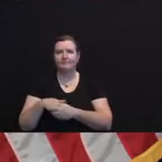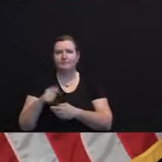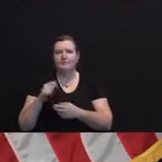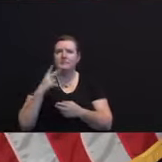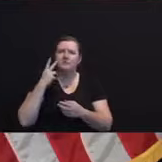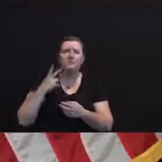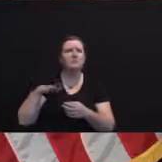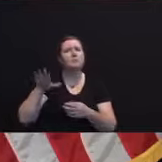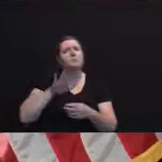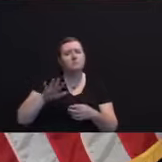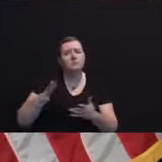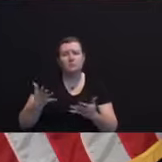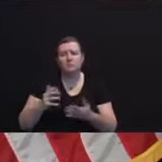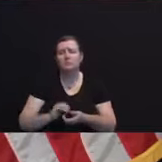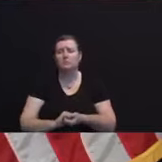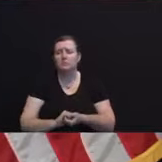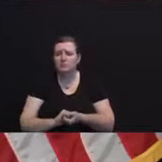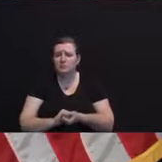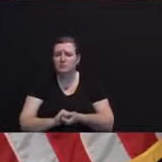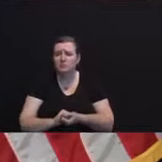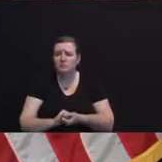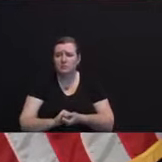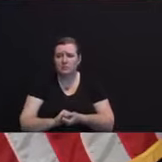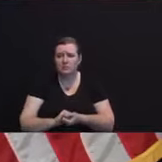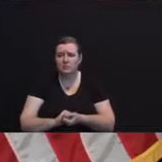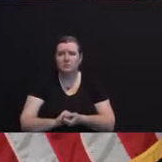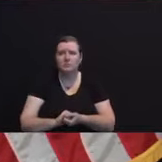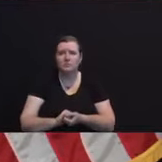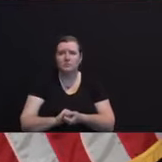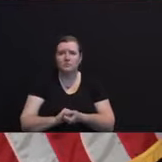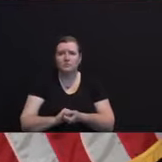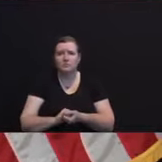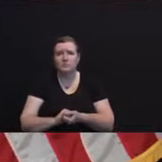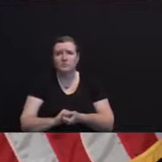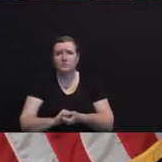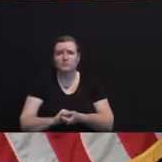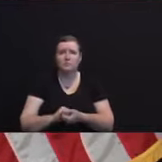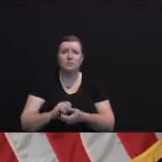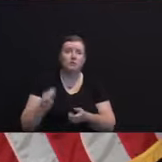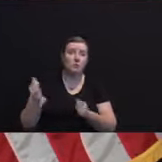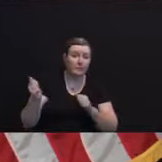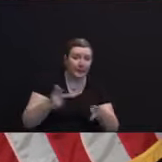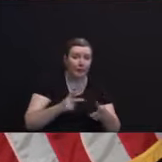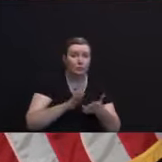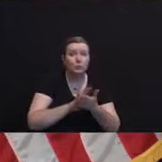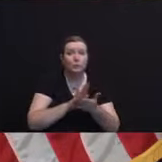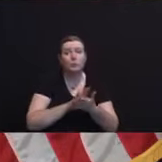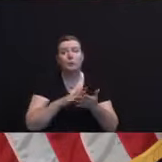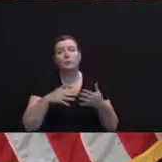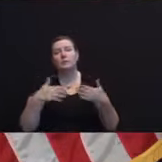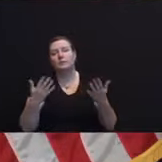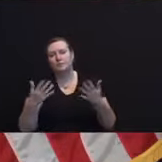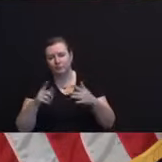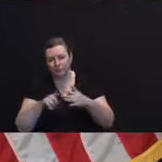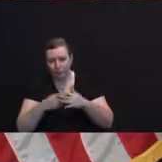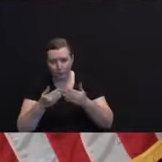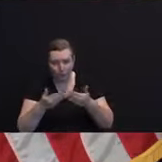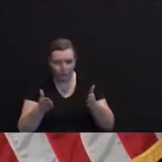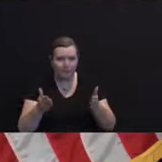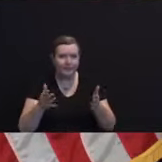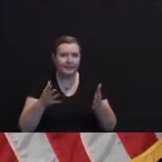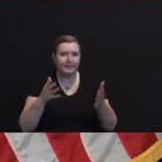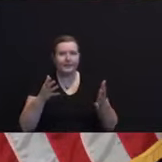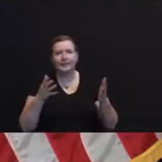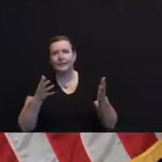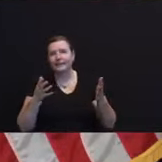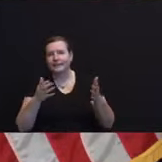started, first when we started going back to school, then we started reopening, it seems to make a lot of sense how these shifts